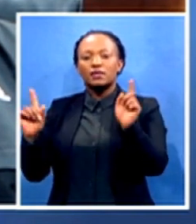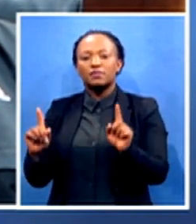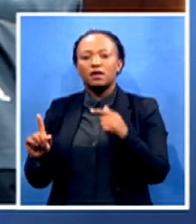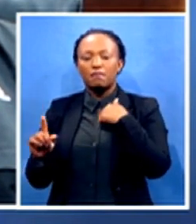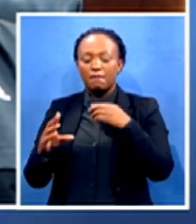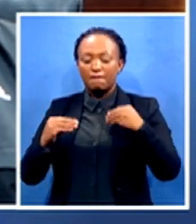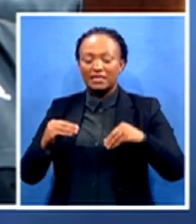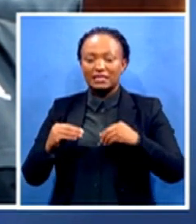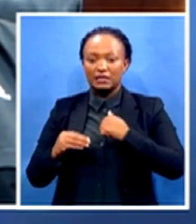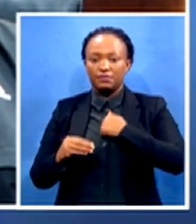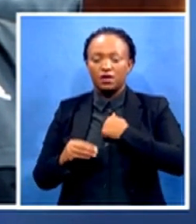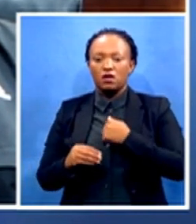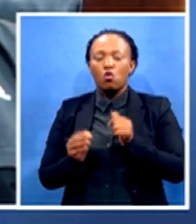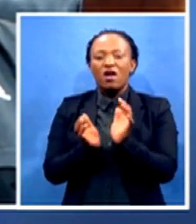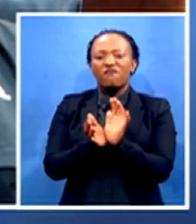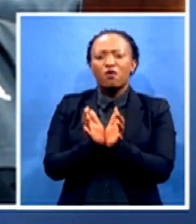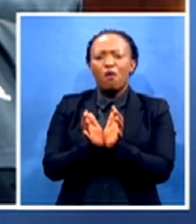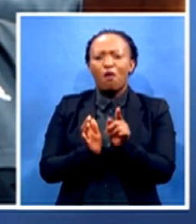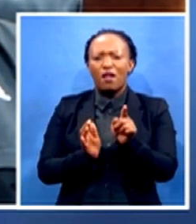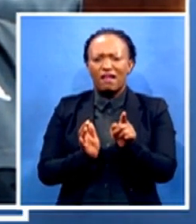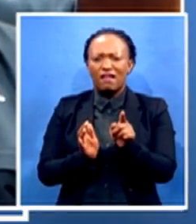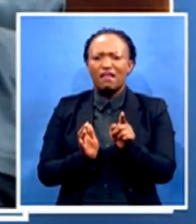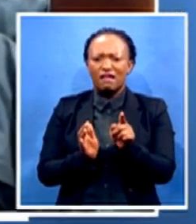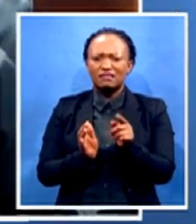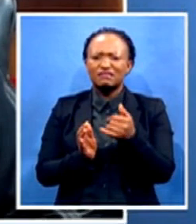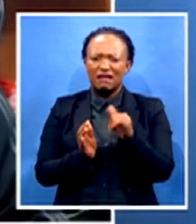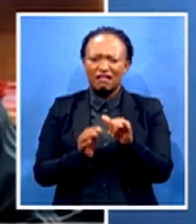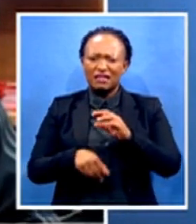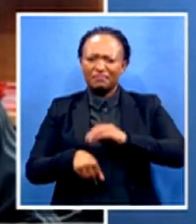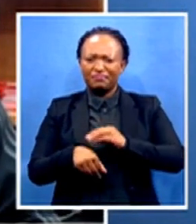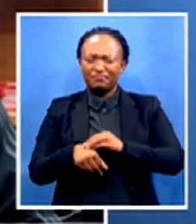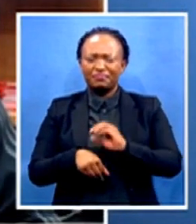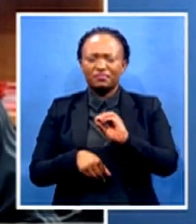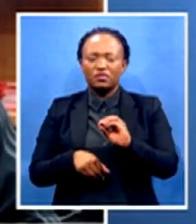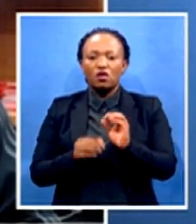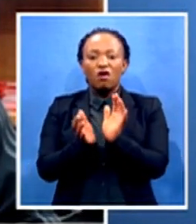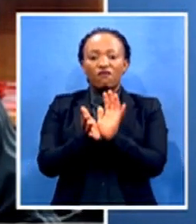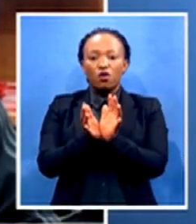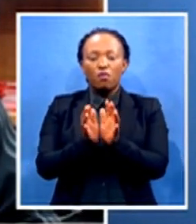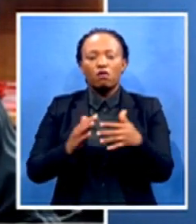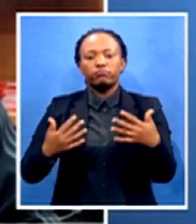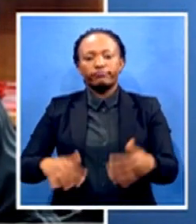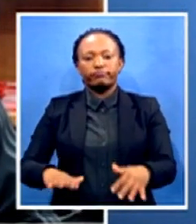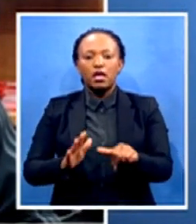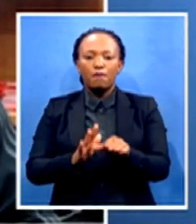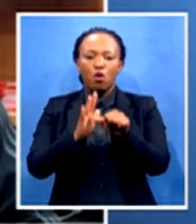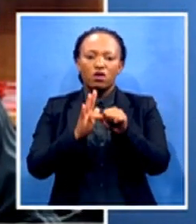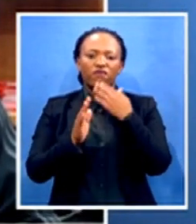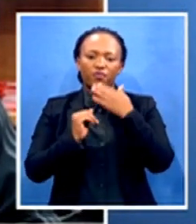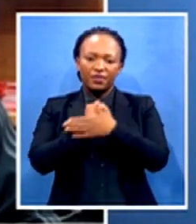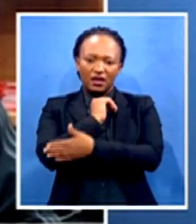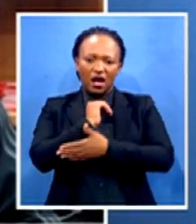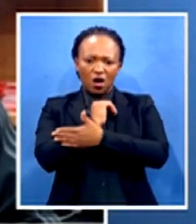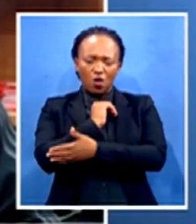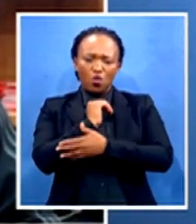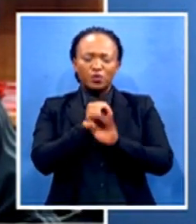under siege. Football is important for the sanity of the country. Football creates conversations.